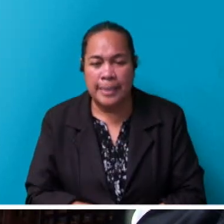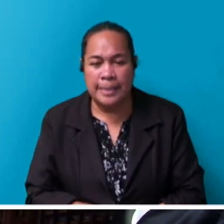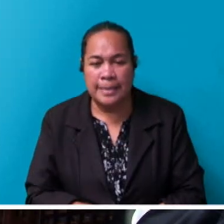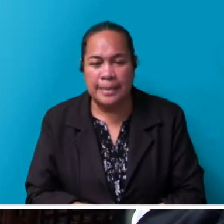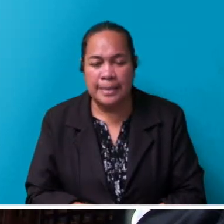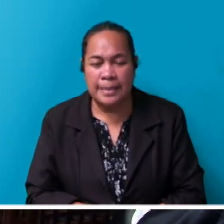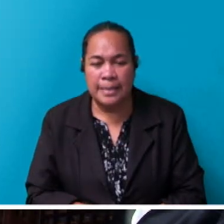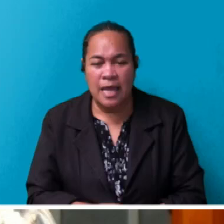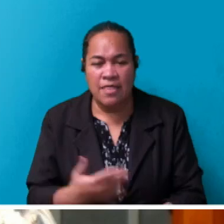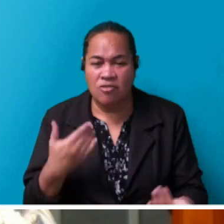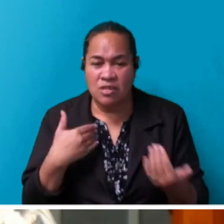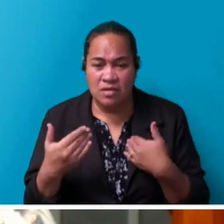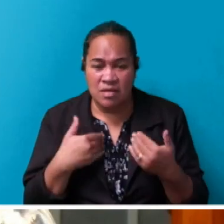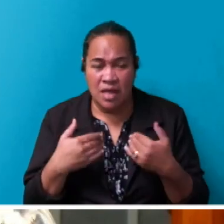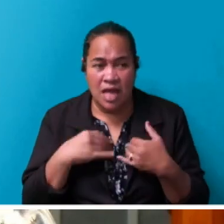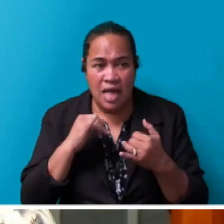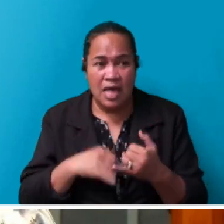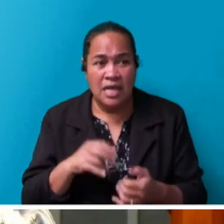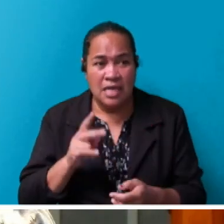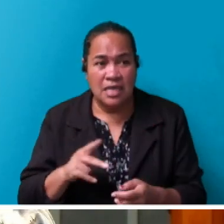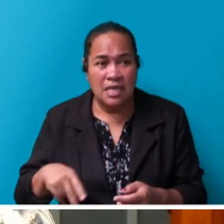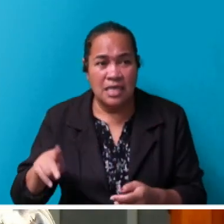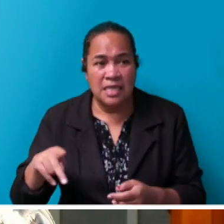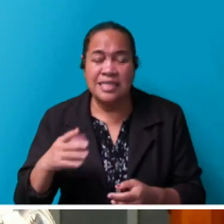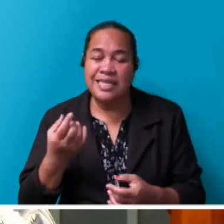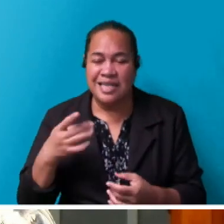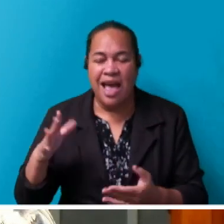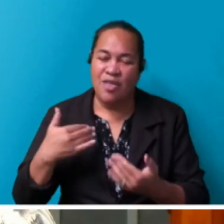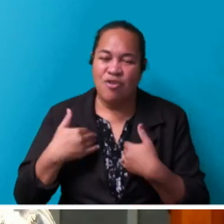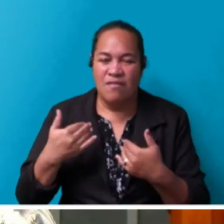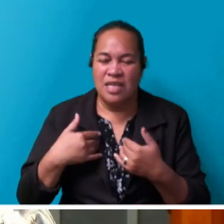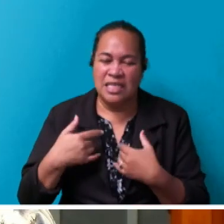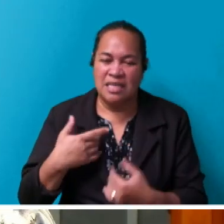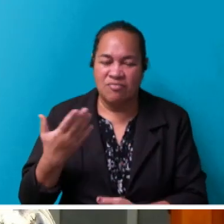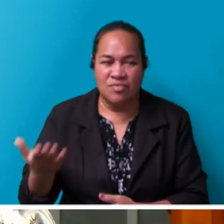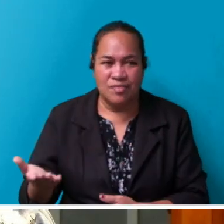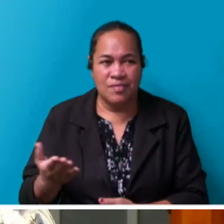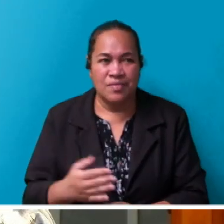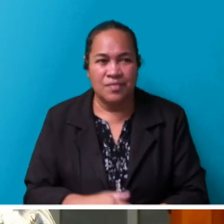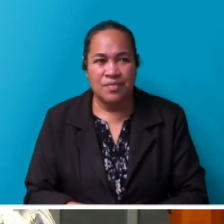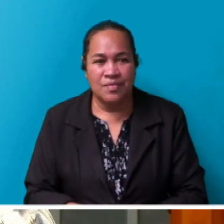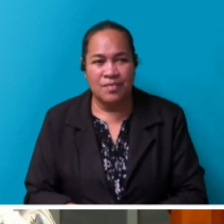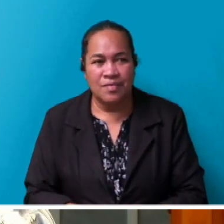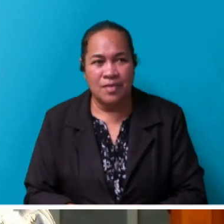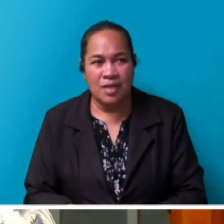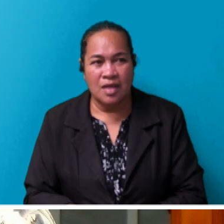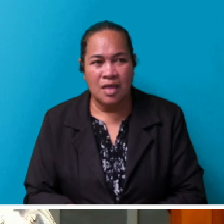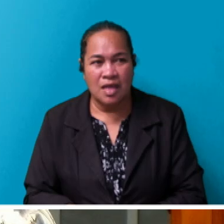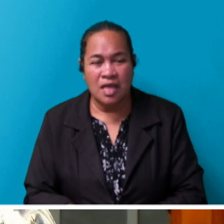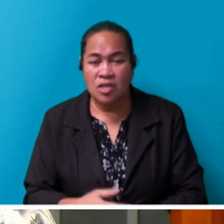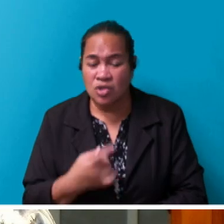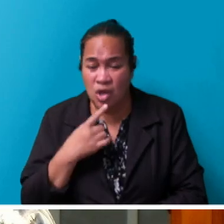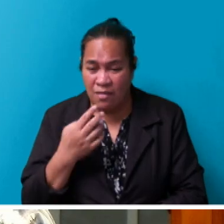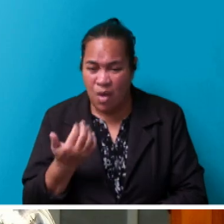the University of the South Pacific is a regional university, and we do understand the many